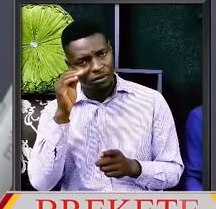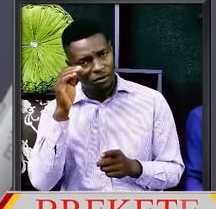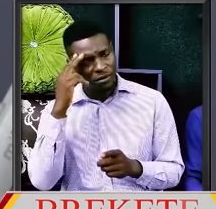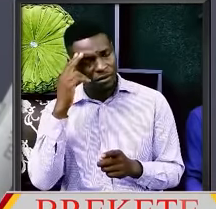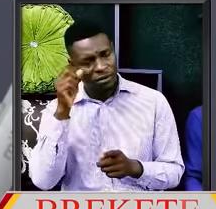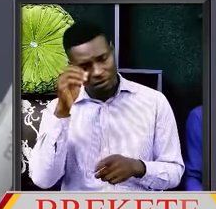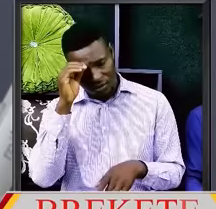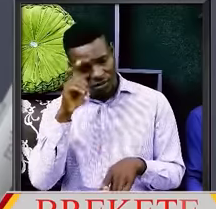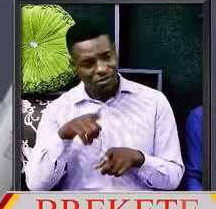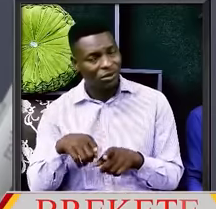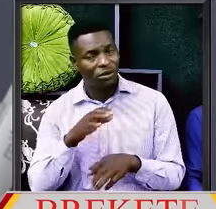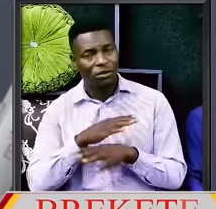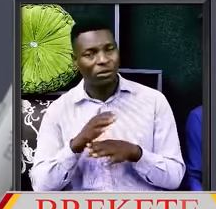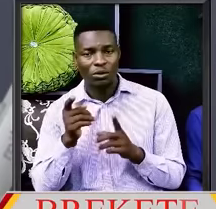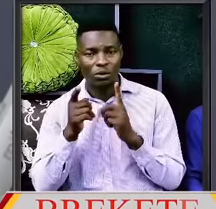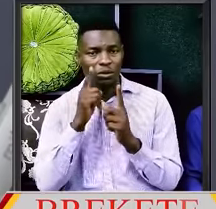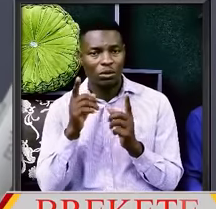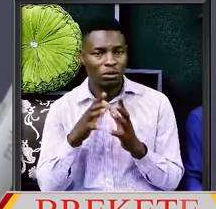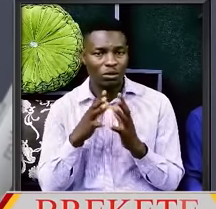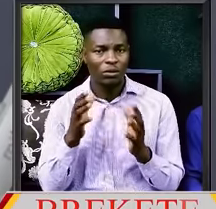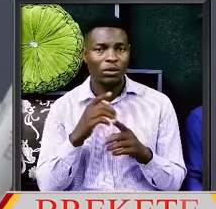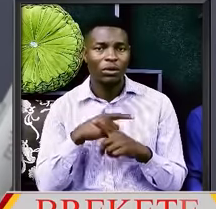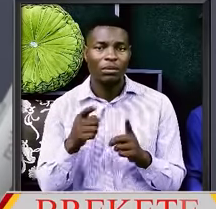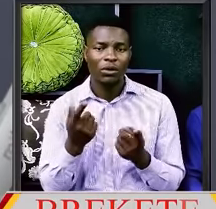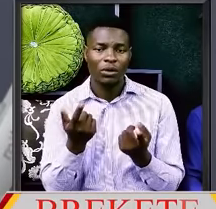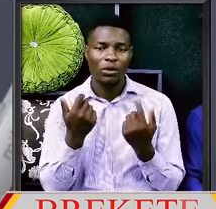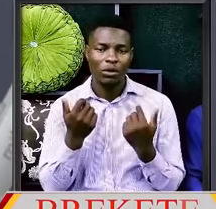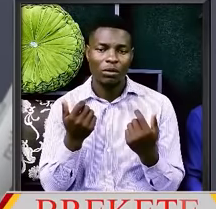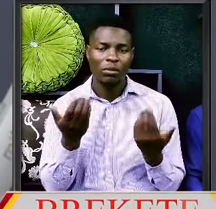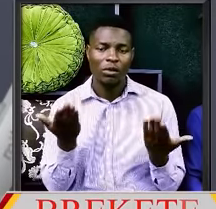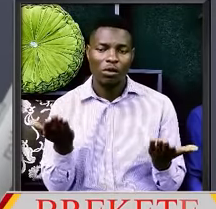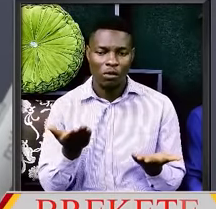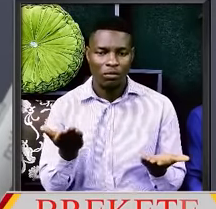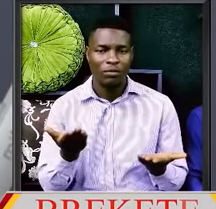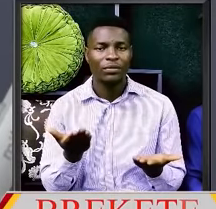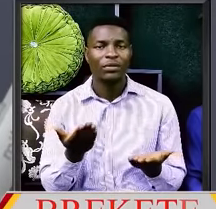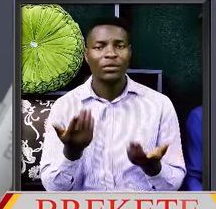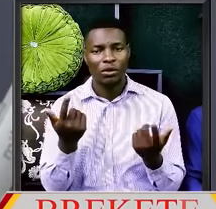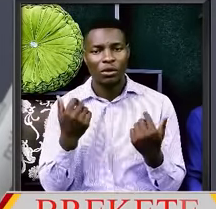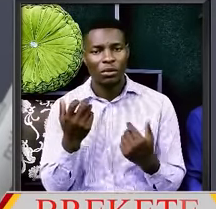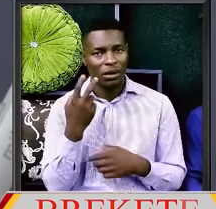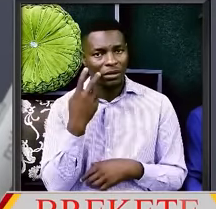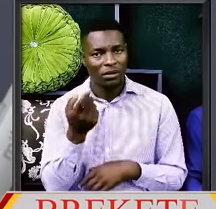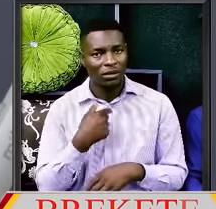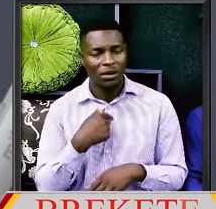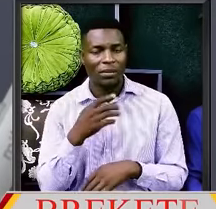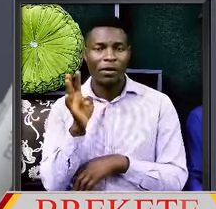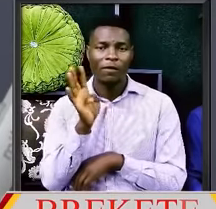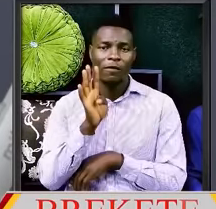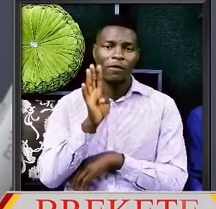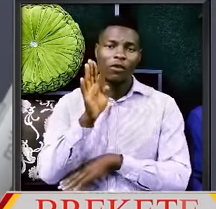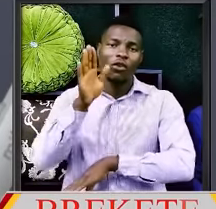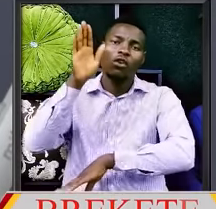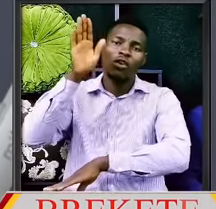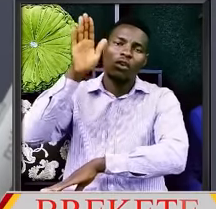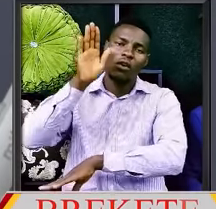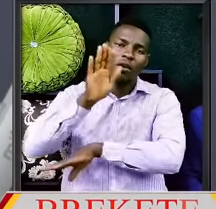you no talk too much. Just come over to Human Rights Radio. Come see me for 4 o'clock today, I